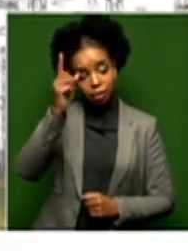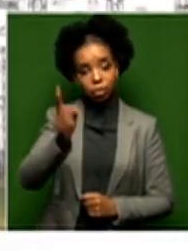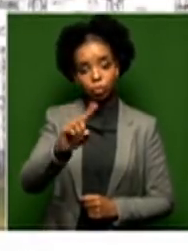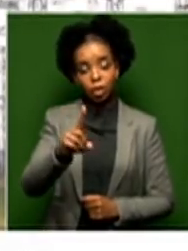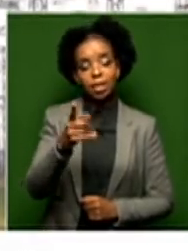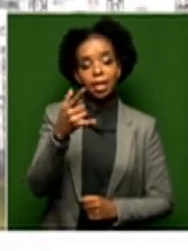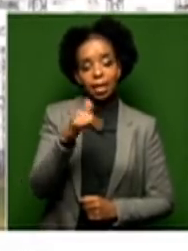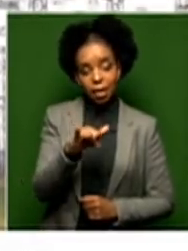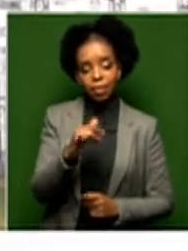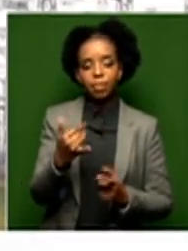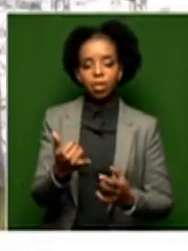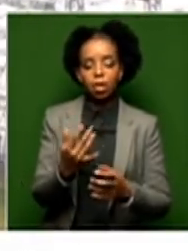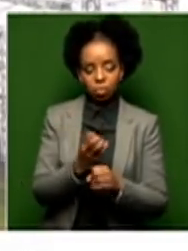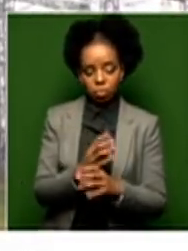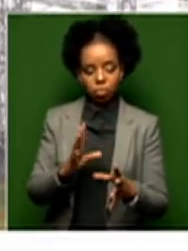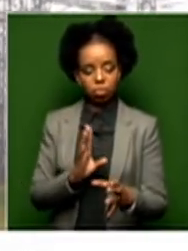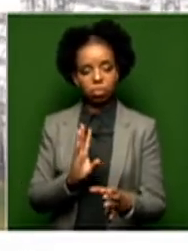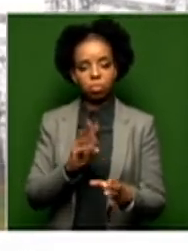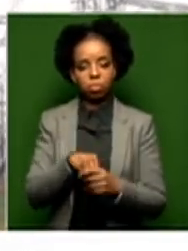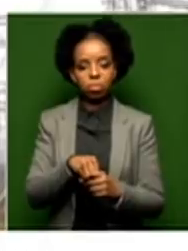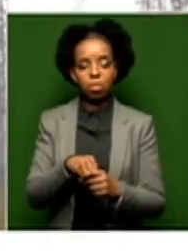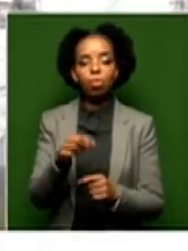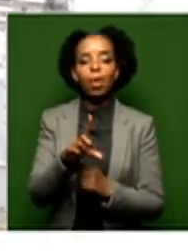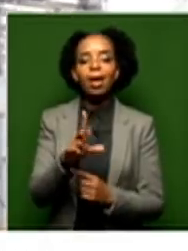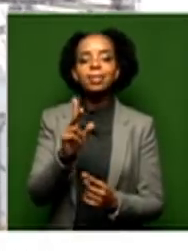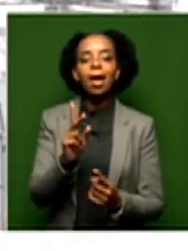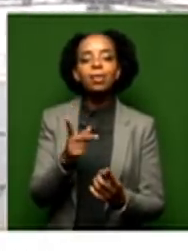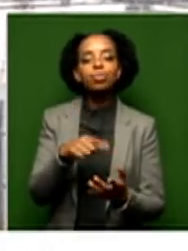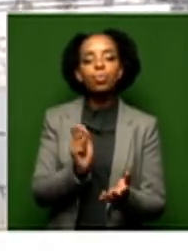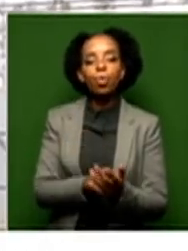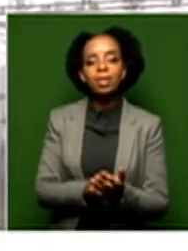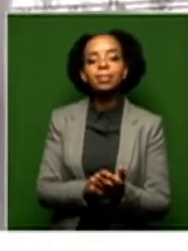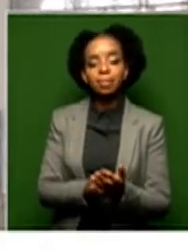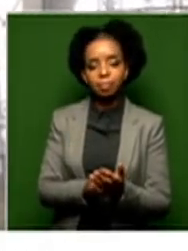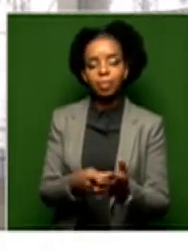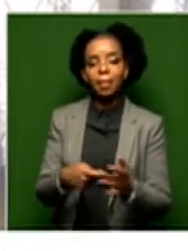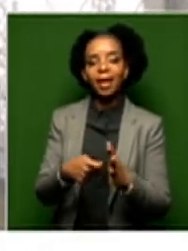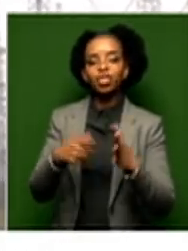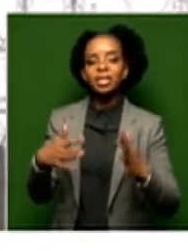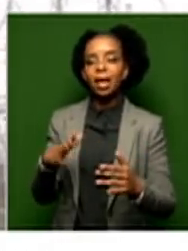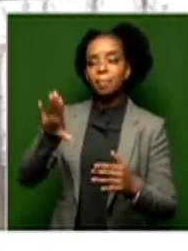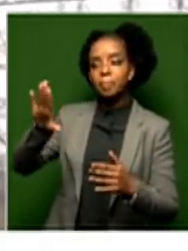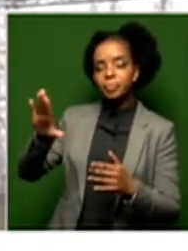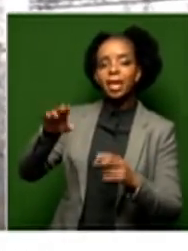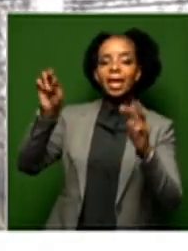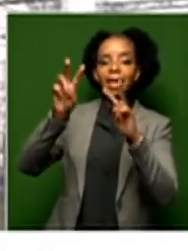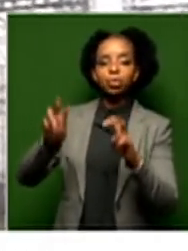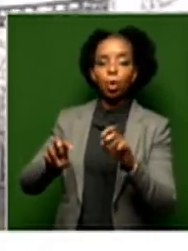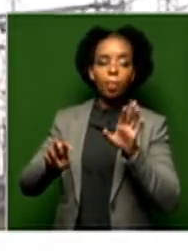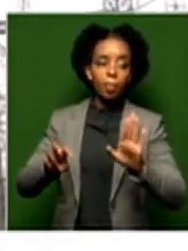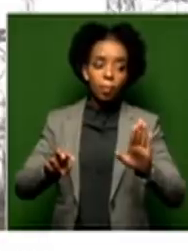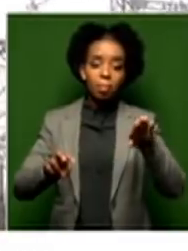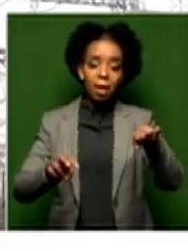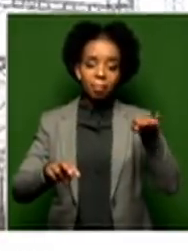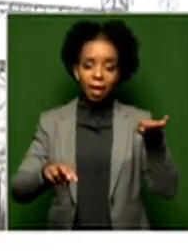an IPP and a purchaser of the power, that is Eskom, the banks will not be happy